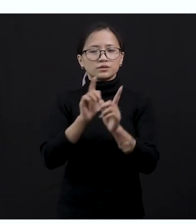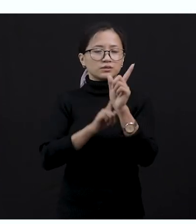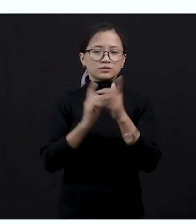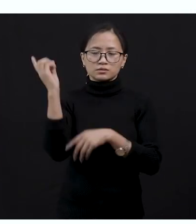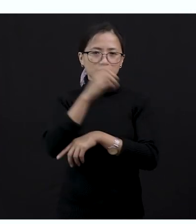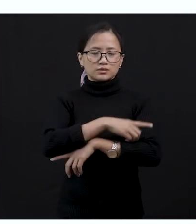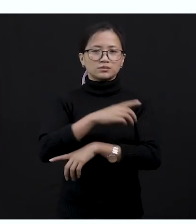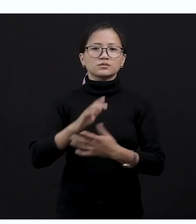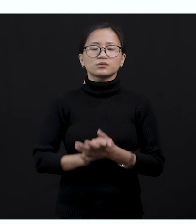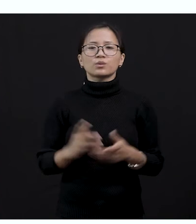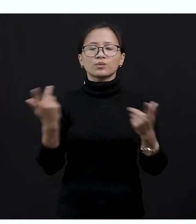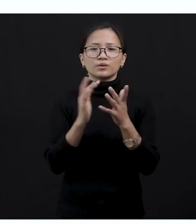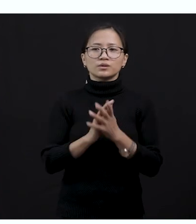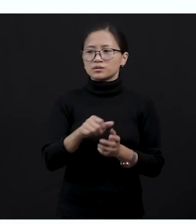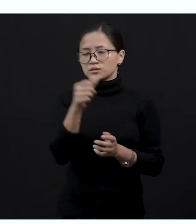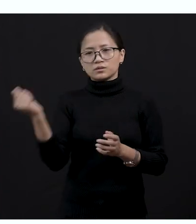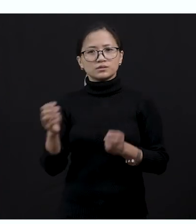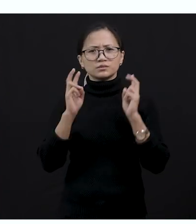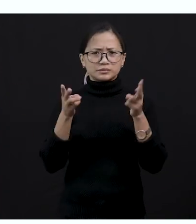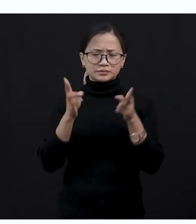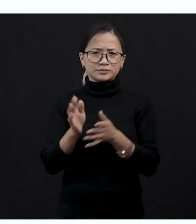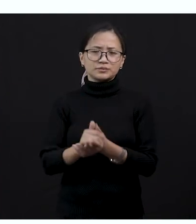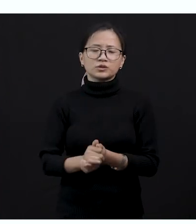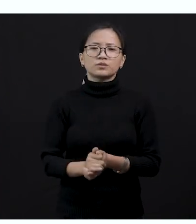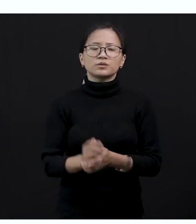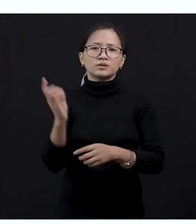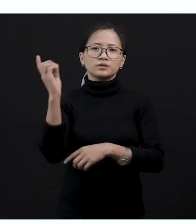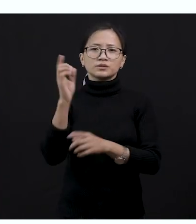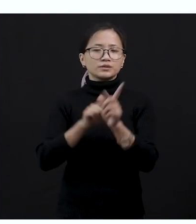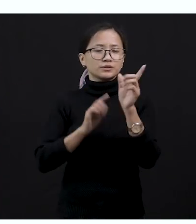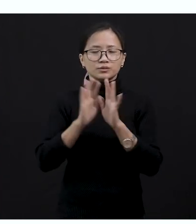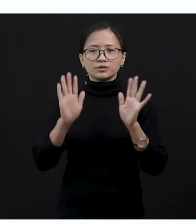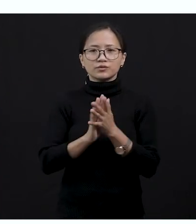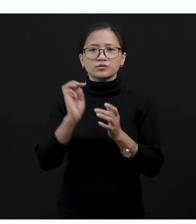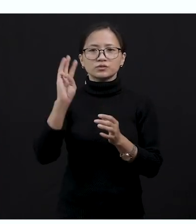366 days, whereas in other normal year we have only